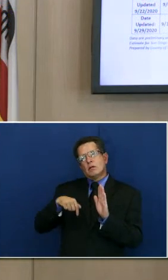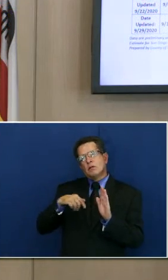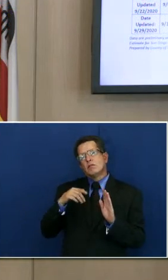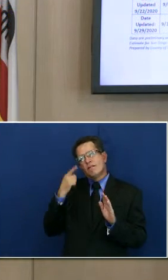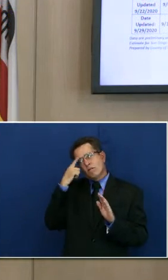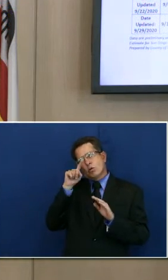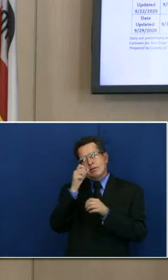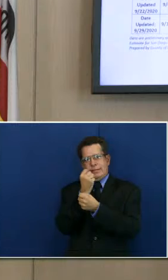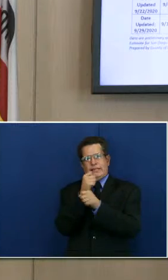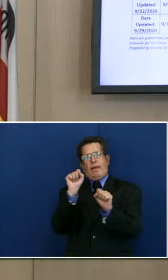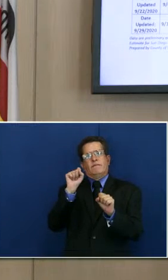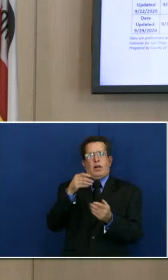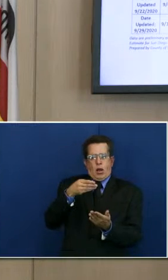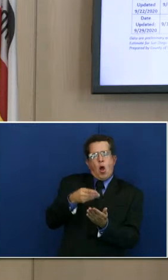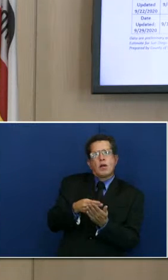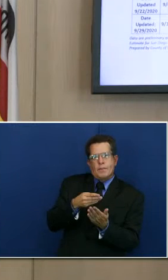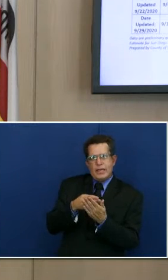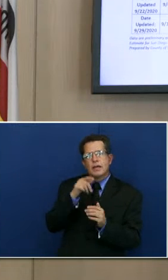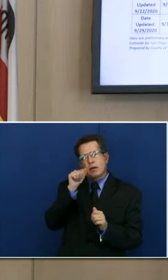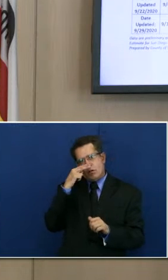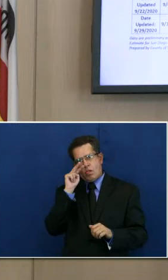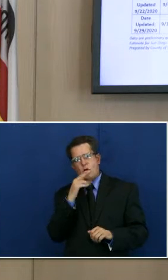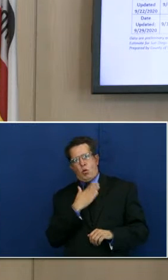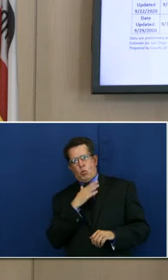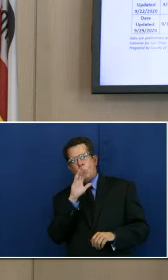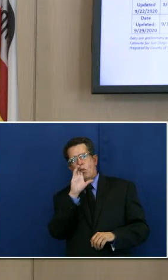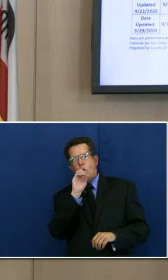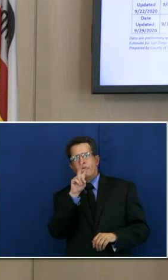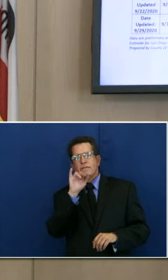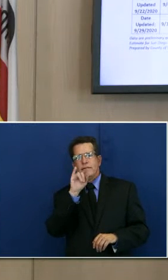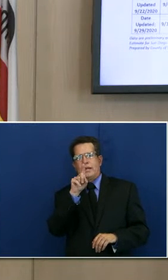Blueprint for a Safer Economy at